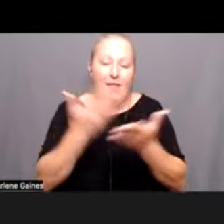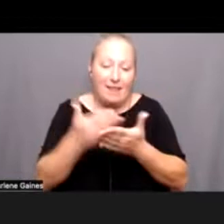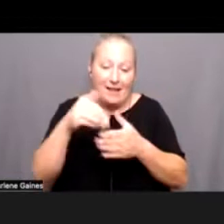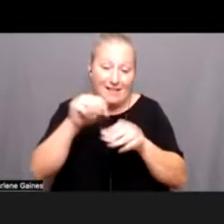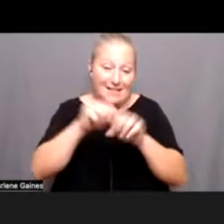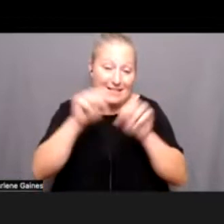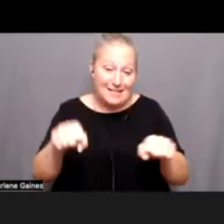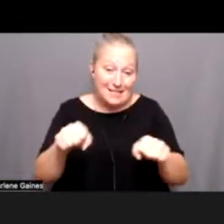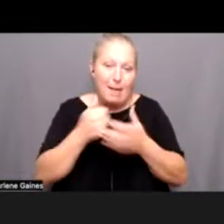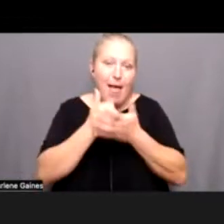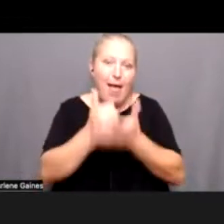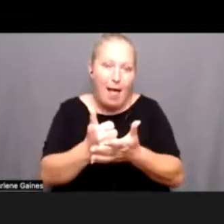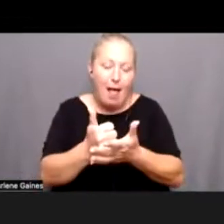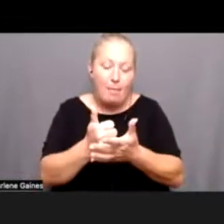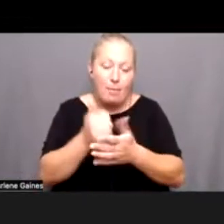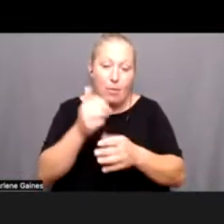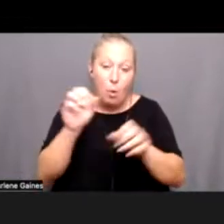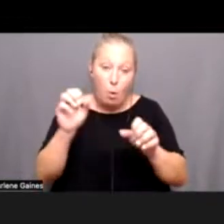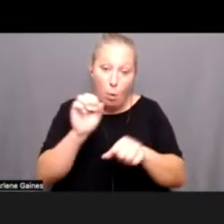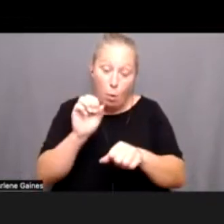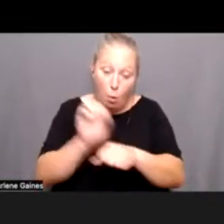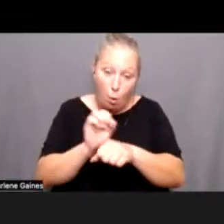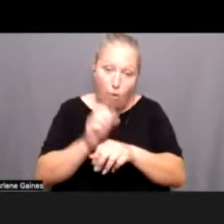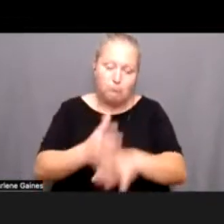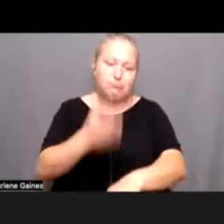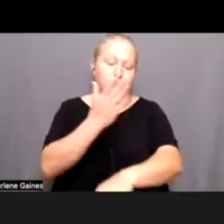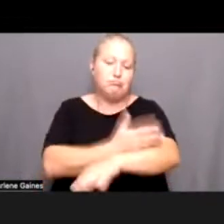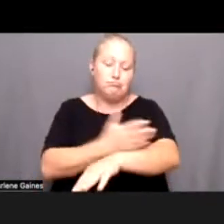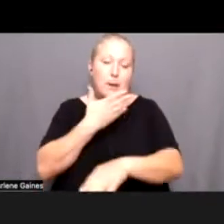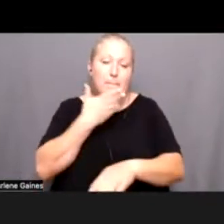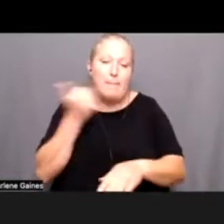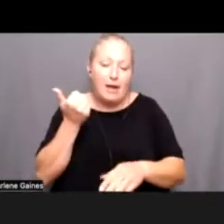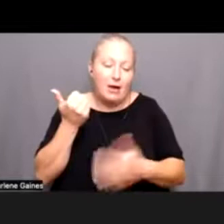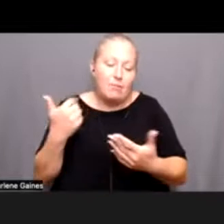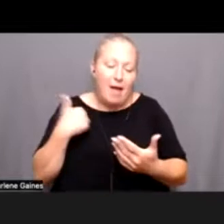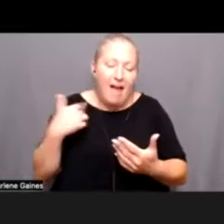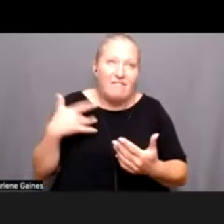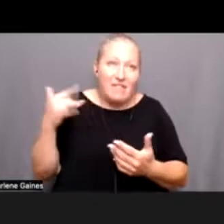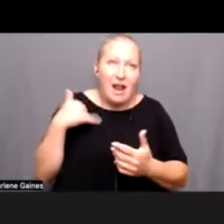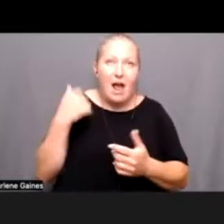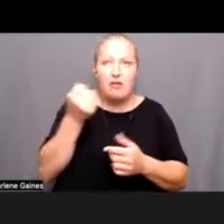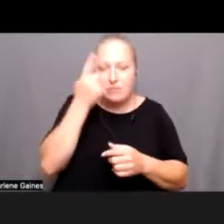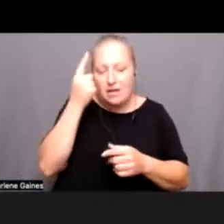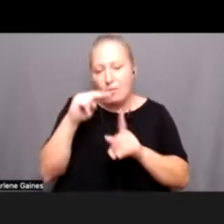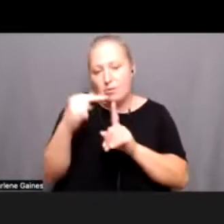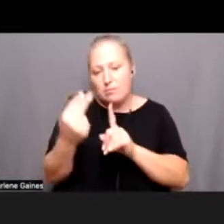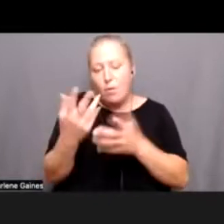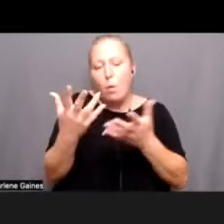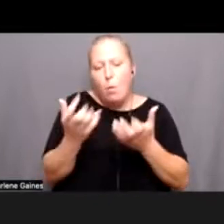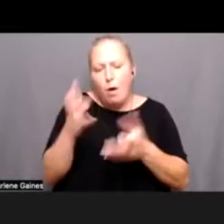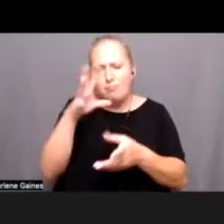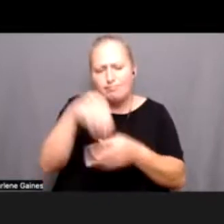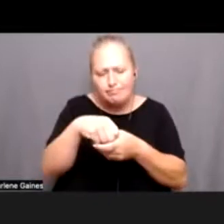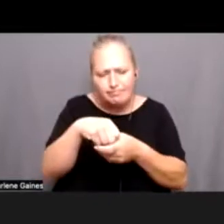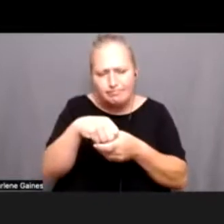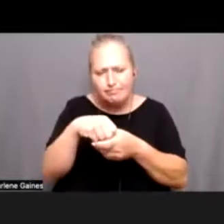work be better. And so I feel I understand that perspective of wanting to be part of